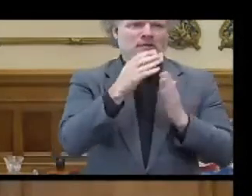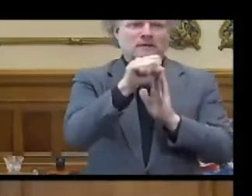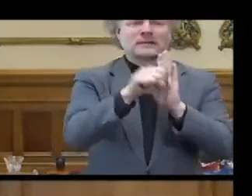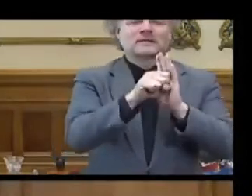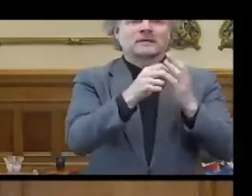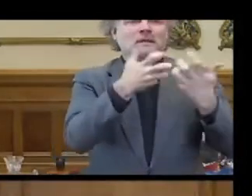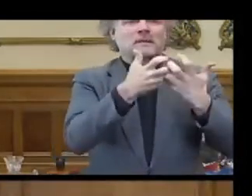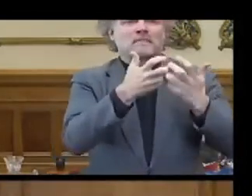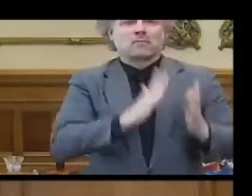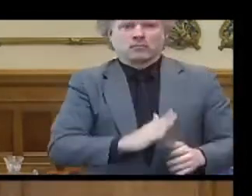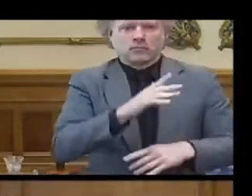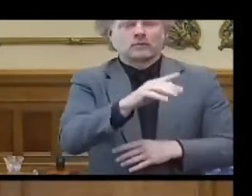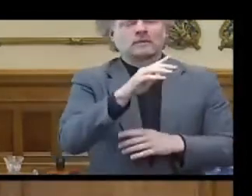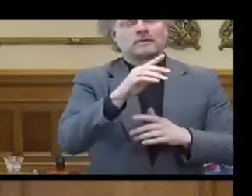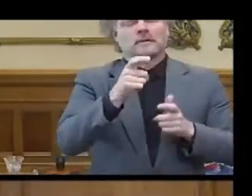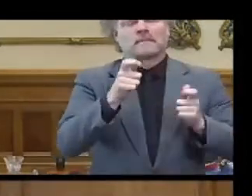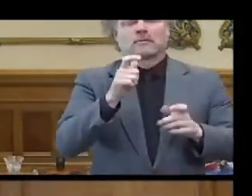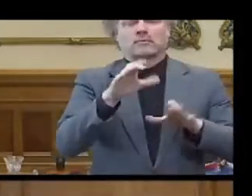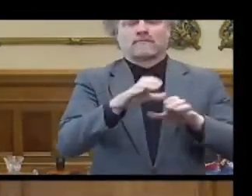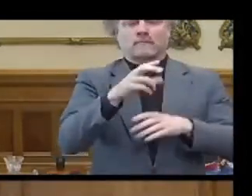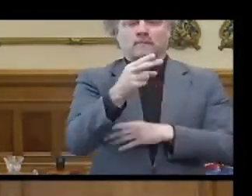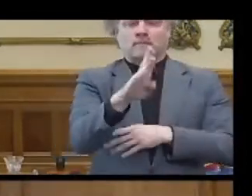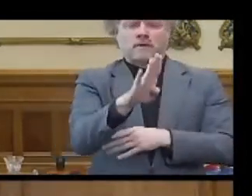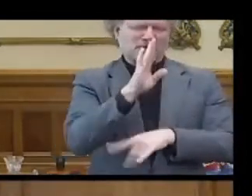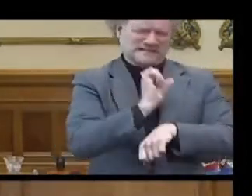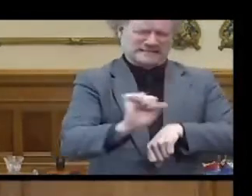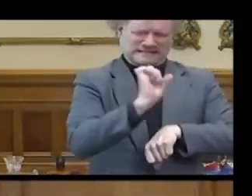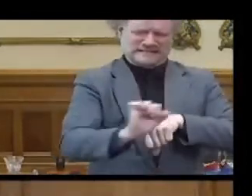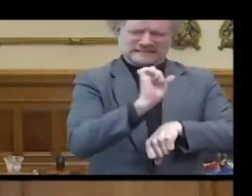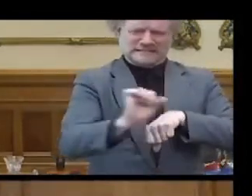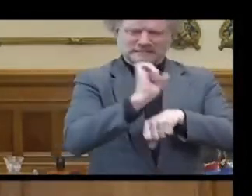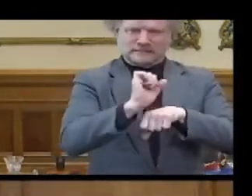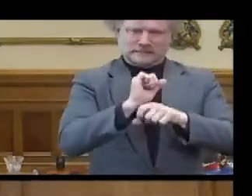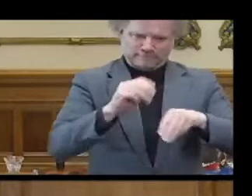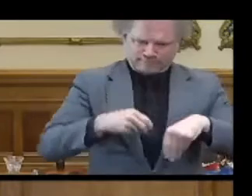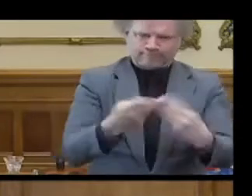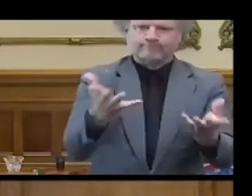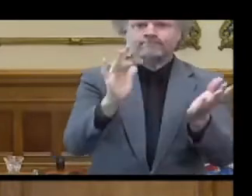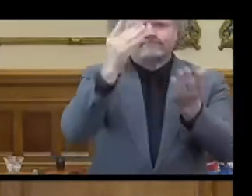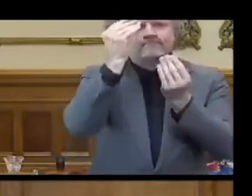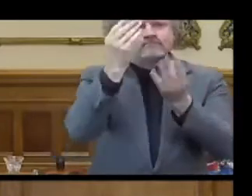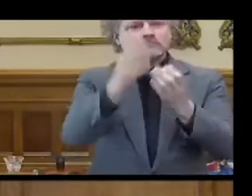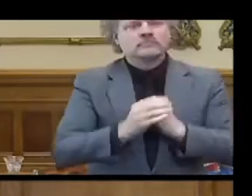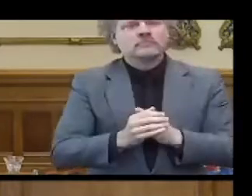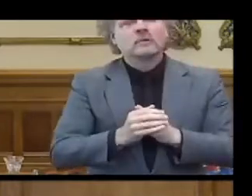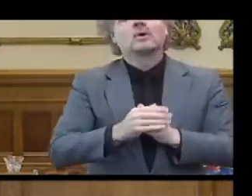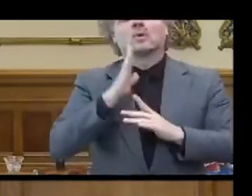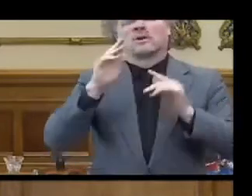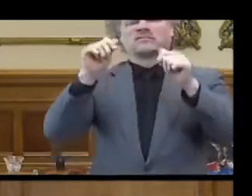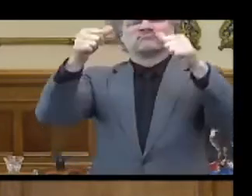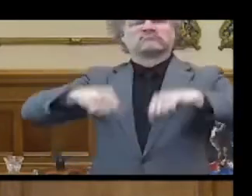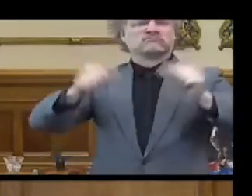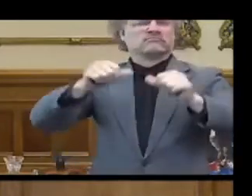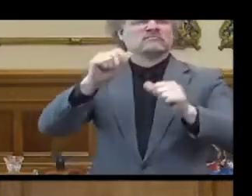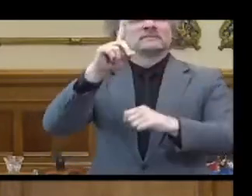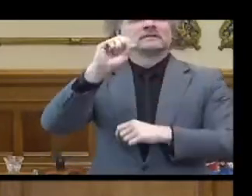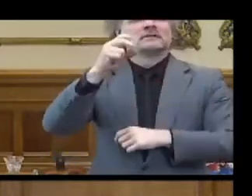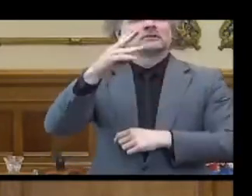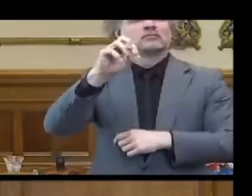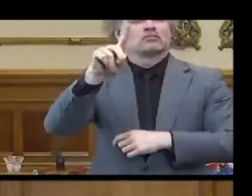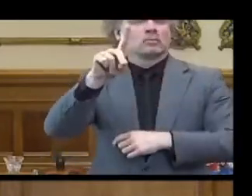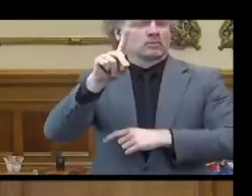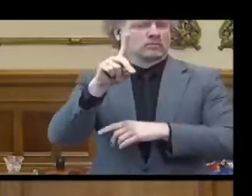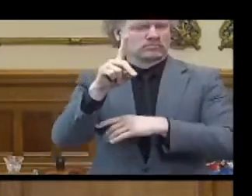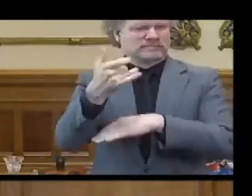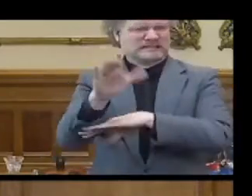partners at the Management Performance Hub who have worked incredibly hard to provide this information. We will be posting it on our dashboard later today